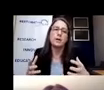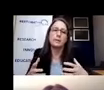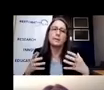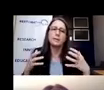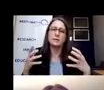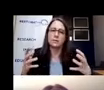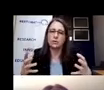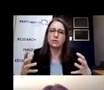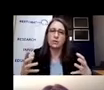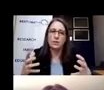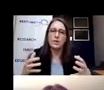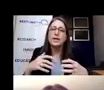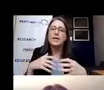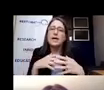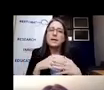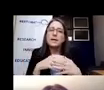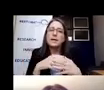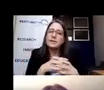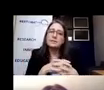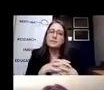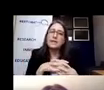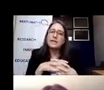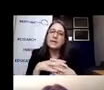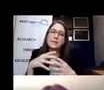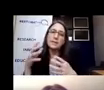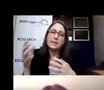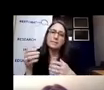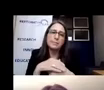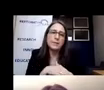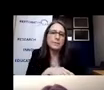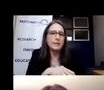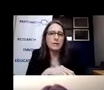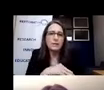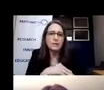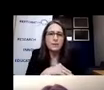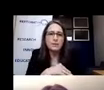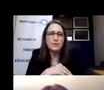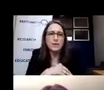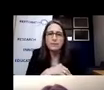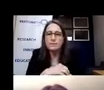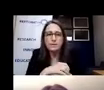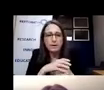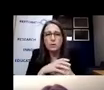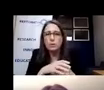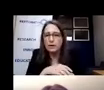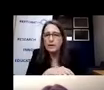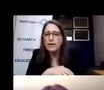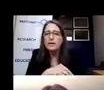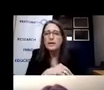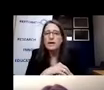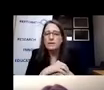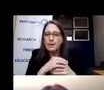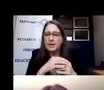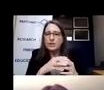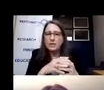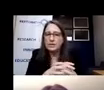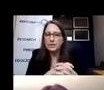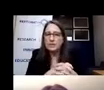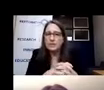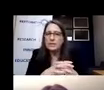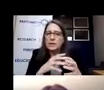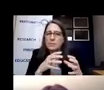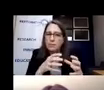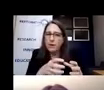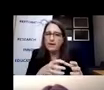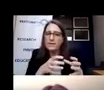be the public's concern. And that doesn't mean it has to happen in public, but it also means we have to be very wary of imagining that